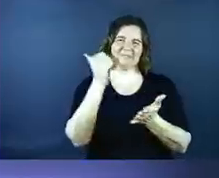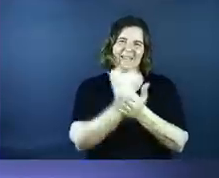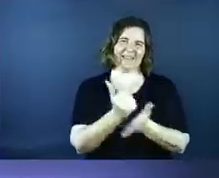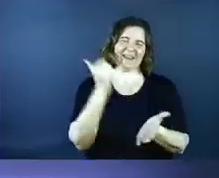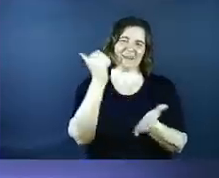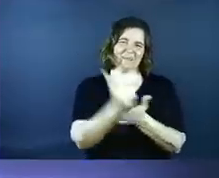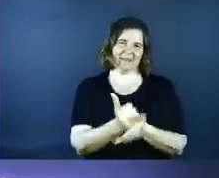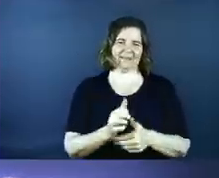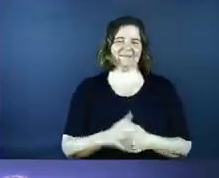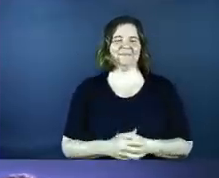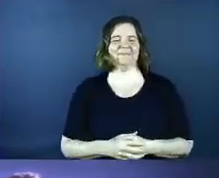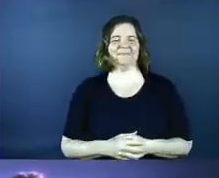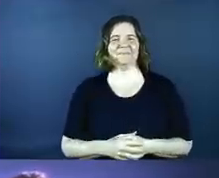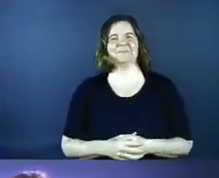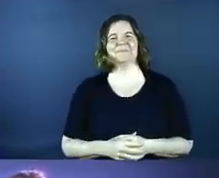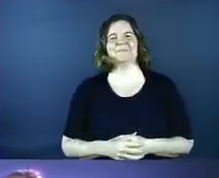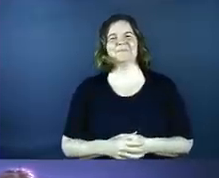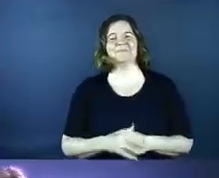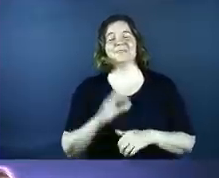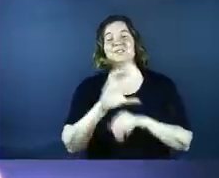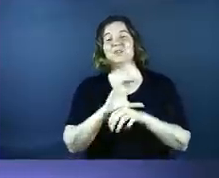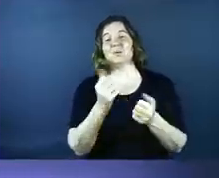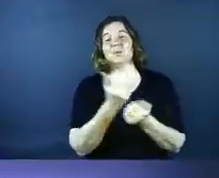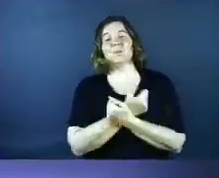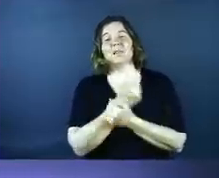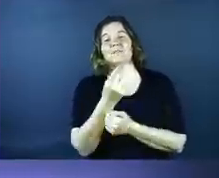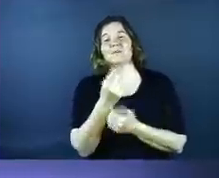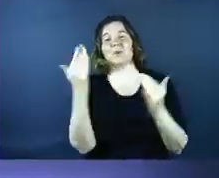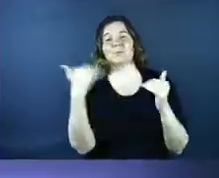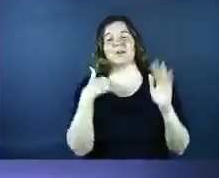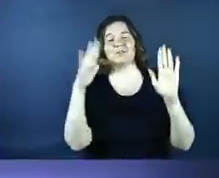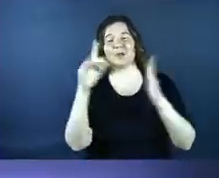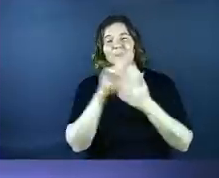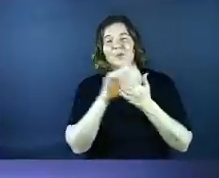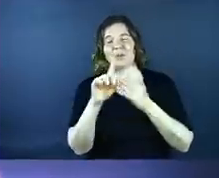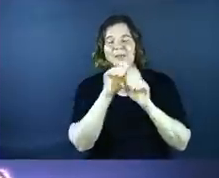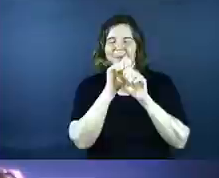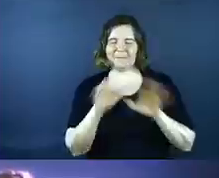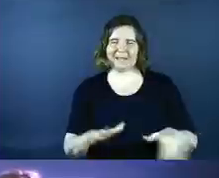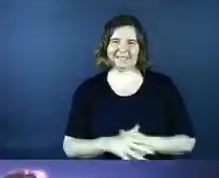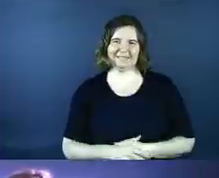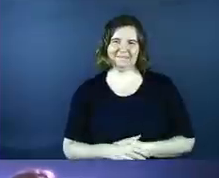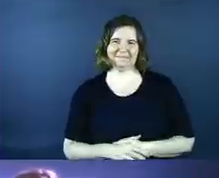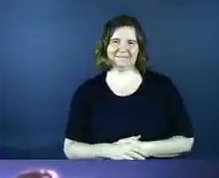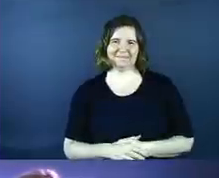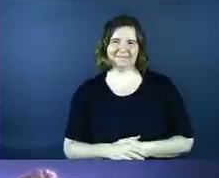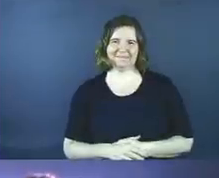Love you. We hope you have a great week and be blessed.